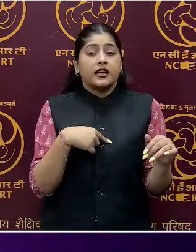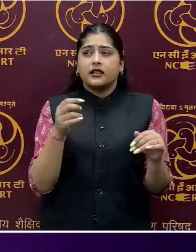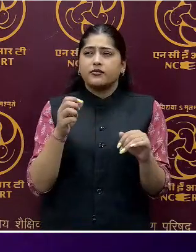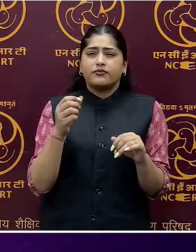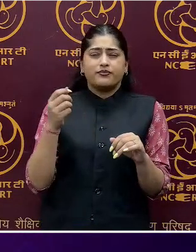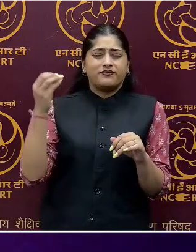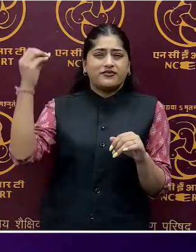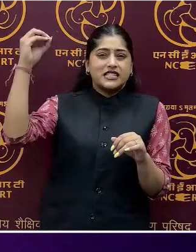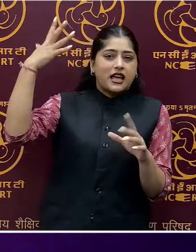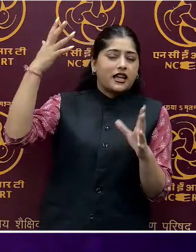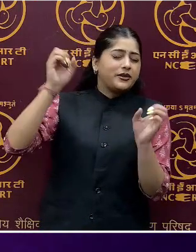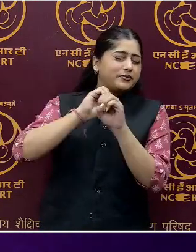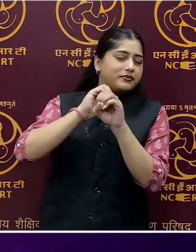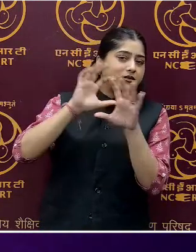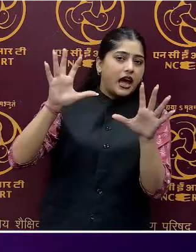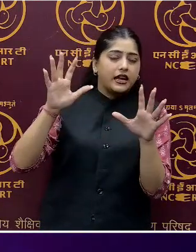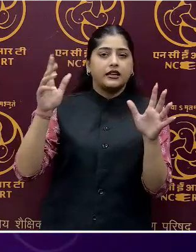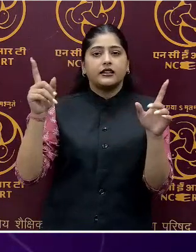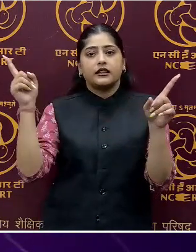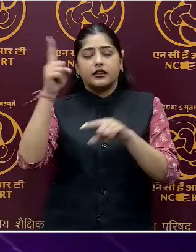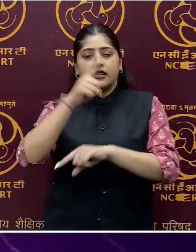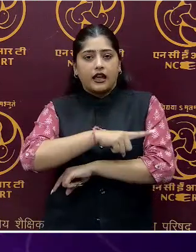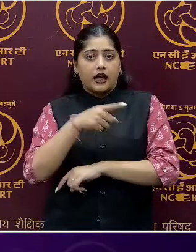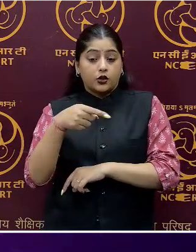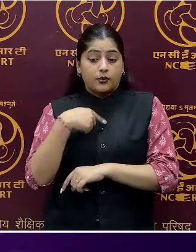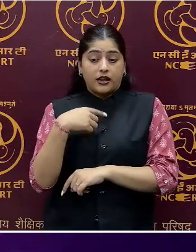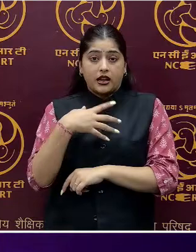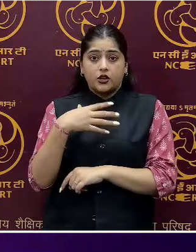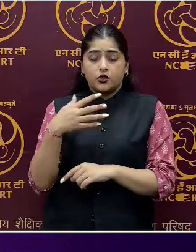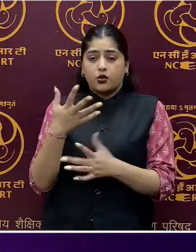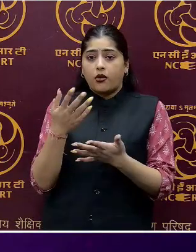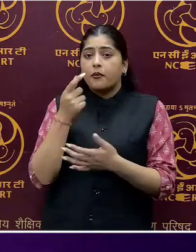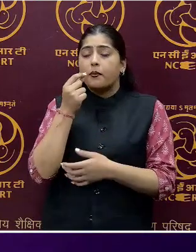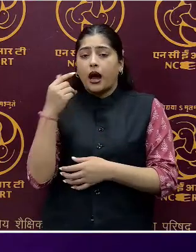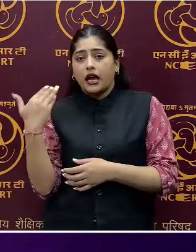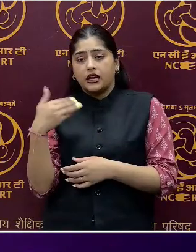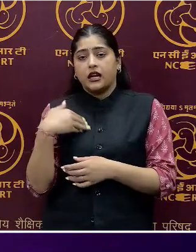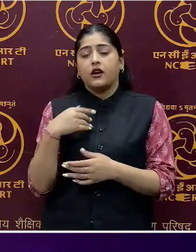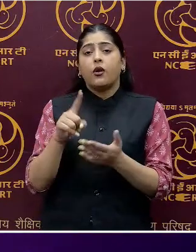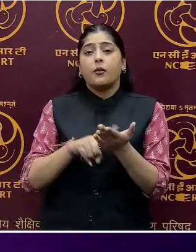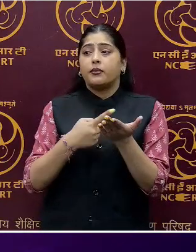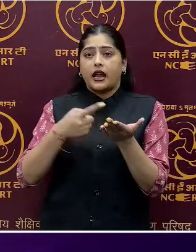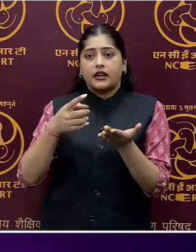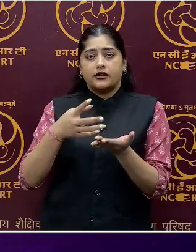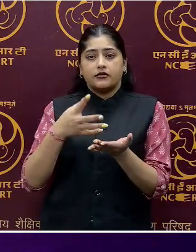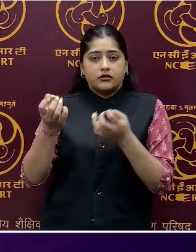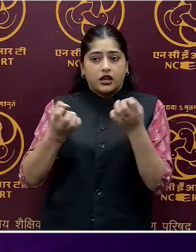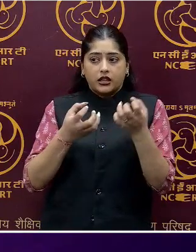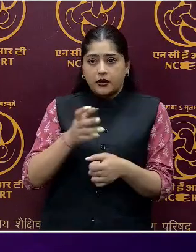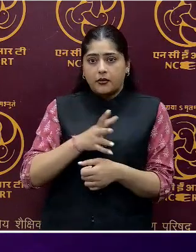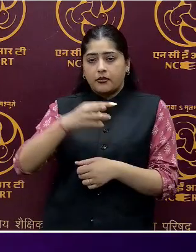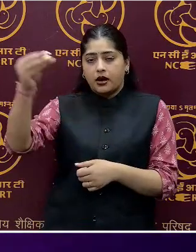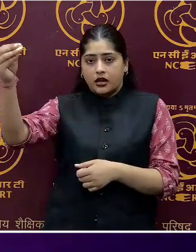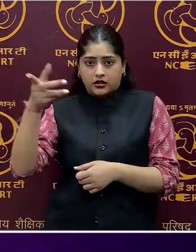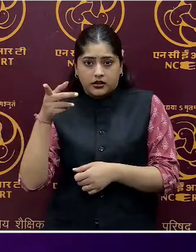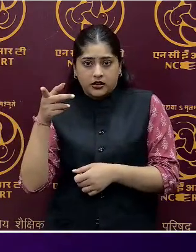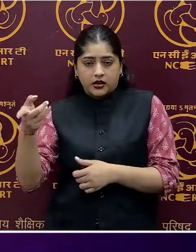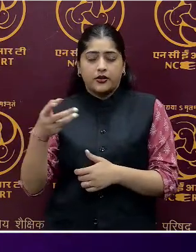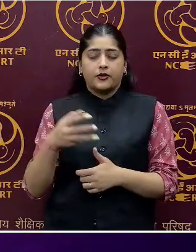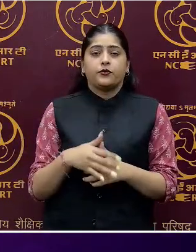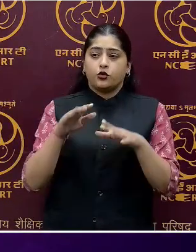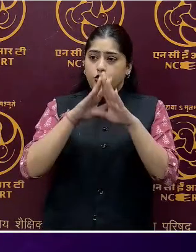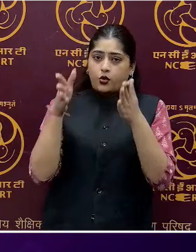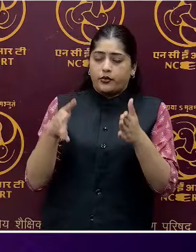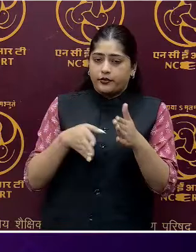day. My brother went to buy bread. He crossed the bridge to reach the shop. So